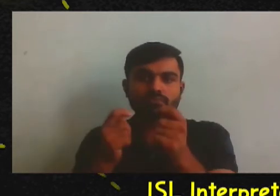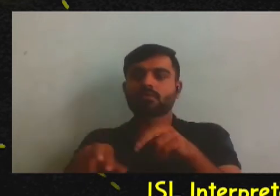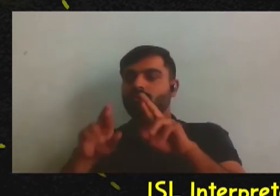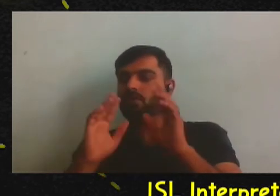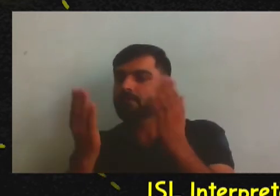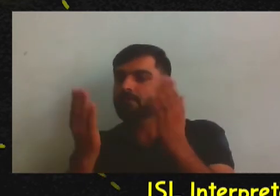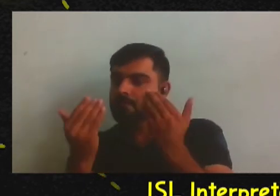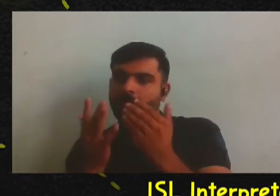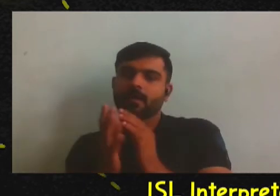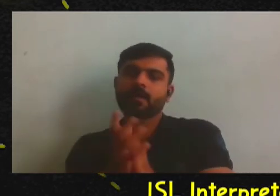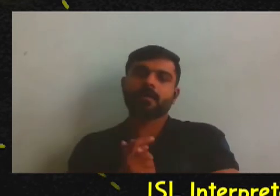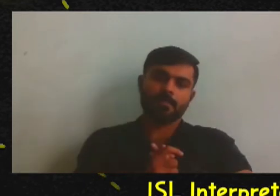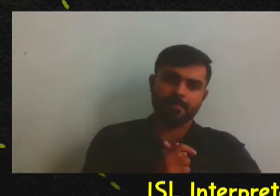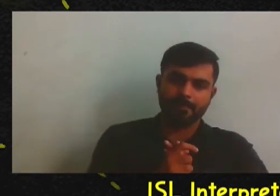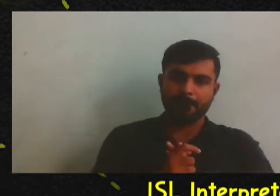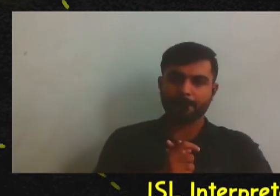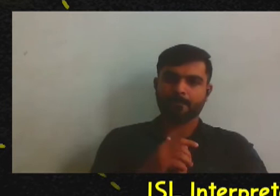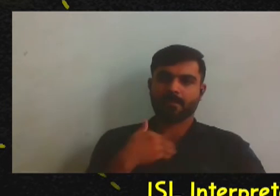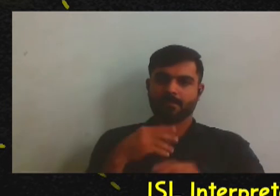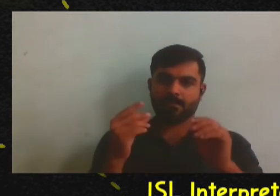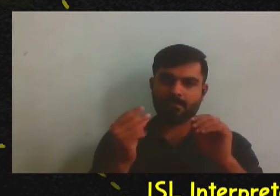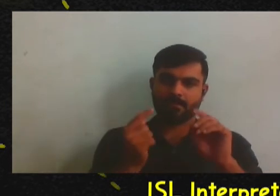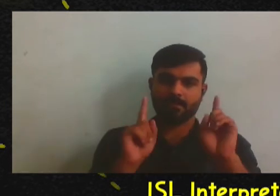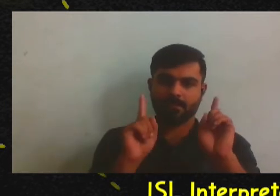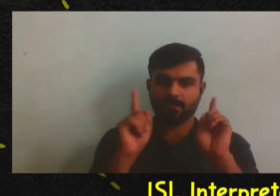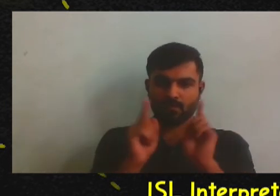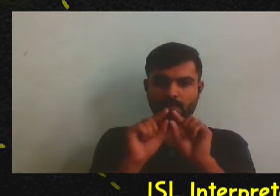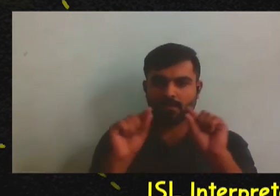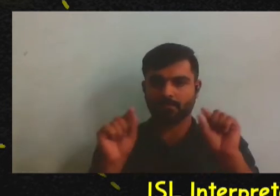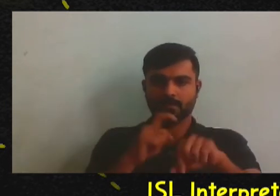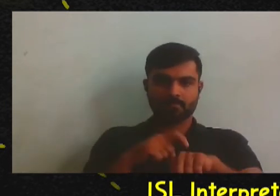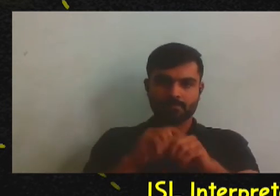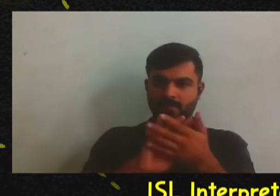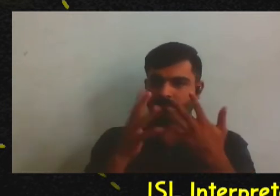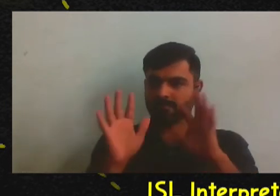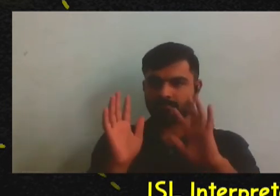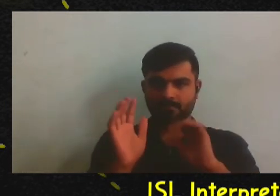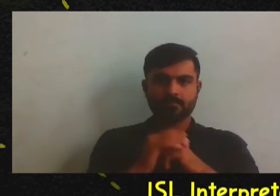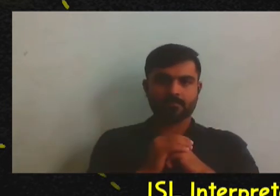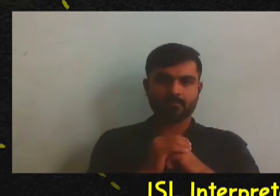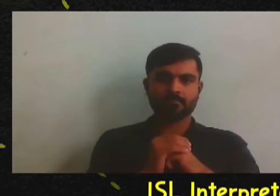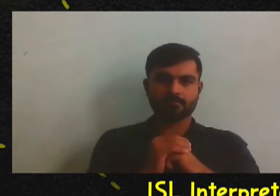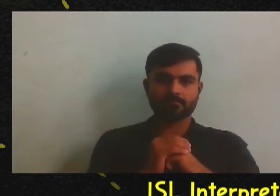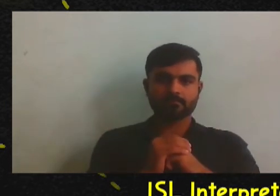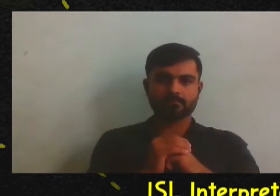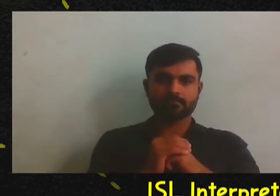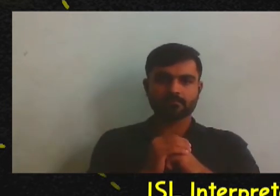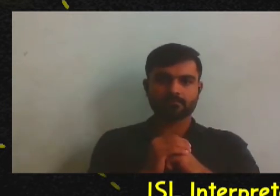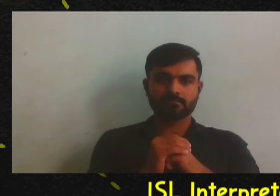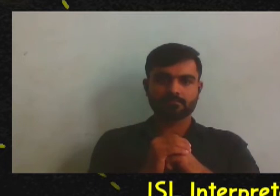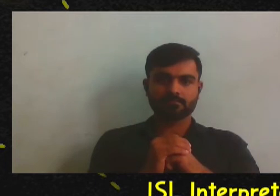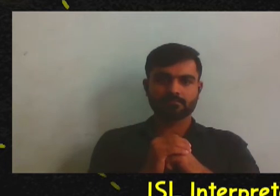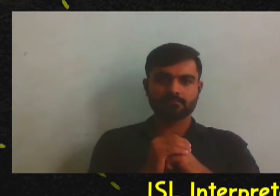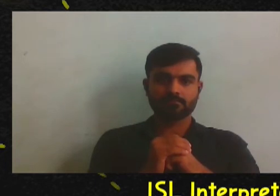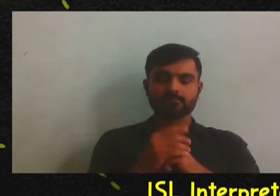possibility? I'll make it quick. One line. I think we're kind of running out of time for our session. I'll say that